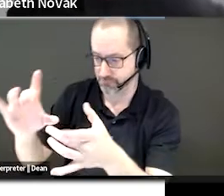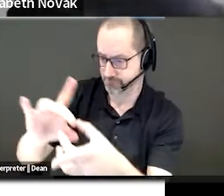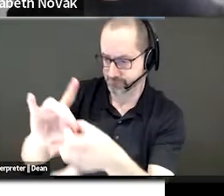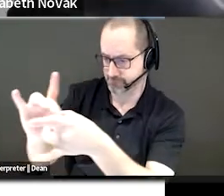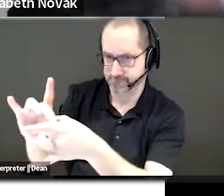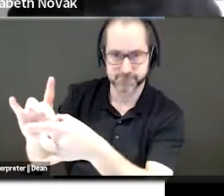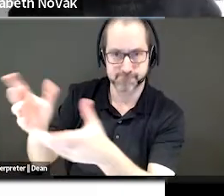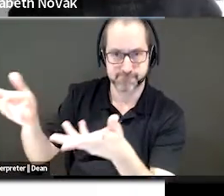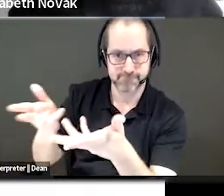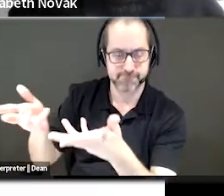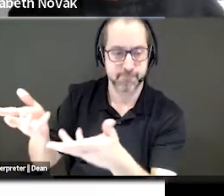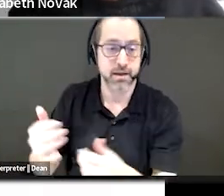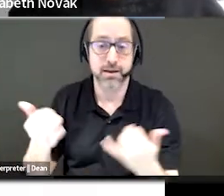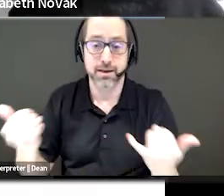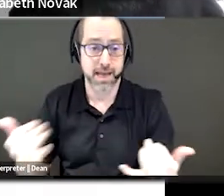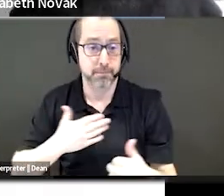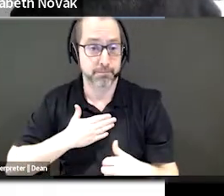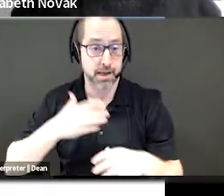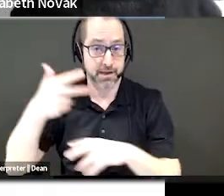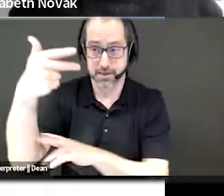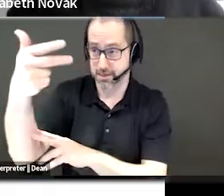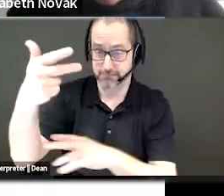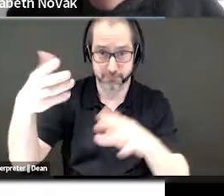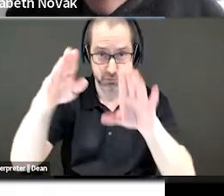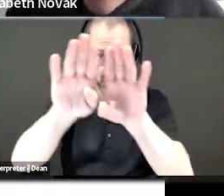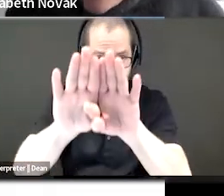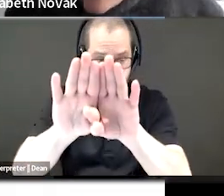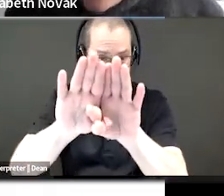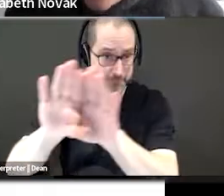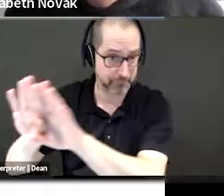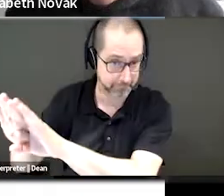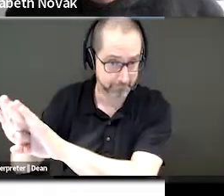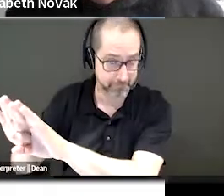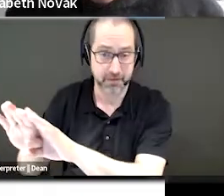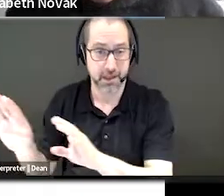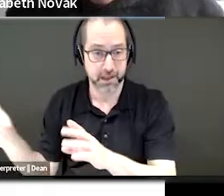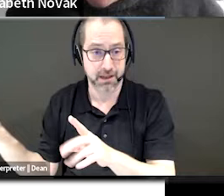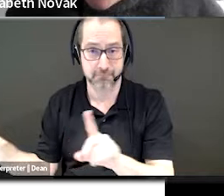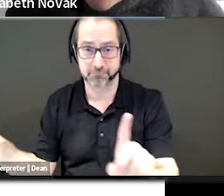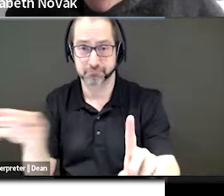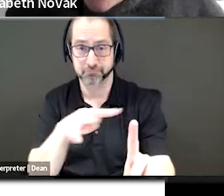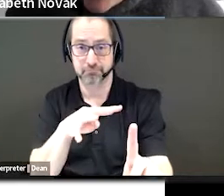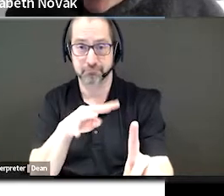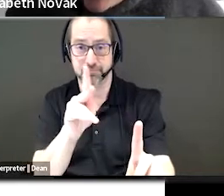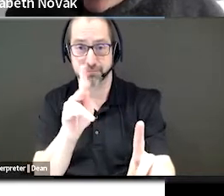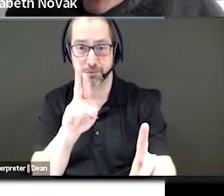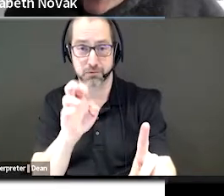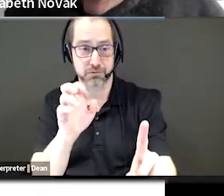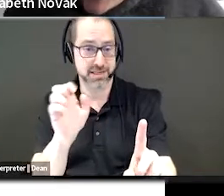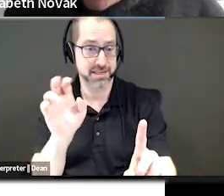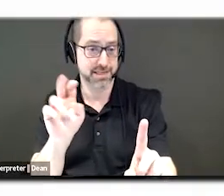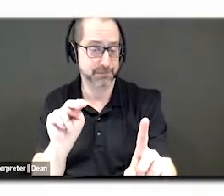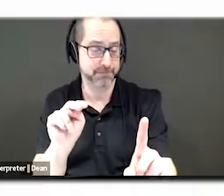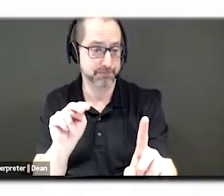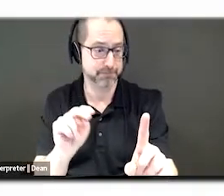to stop sharing my screen. If I can find, there we go.